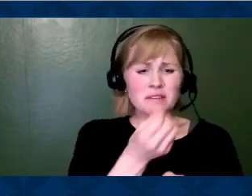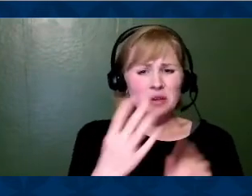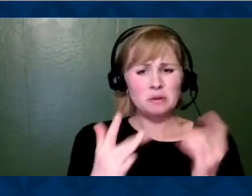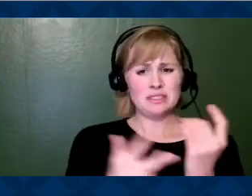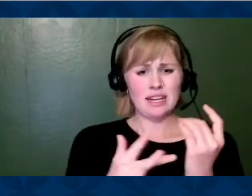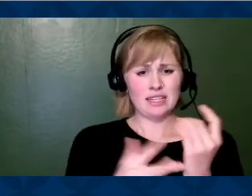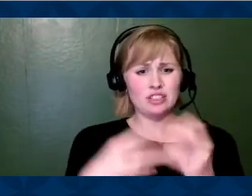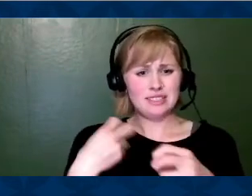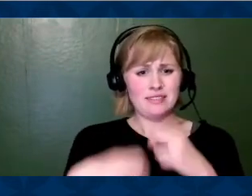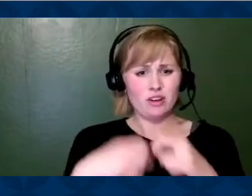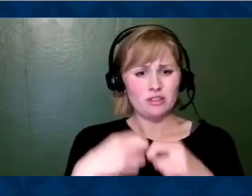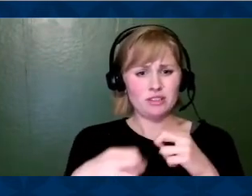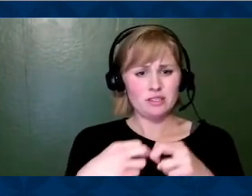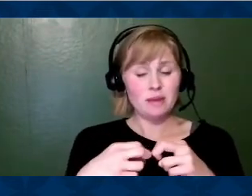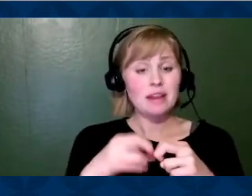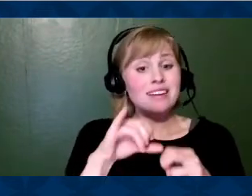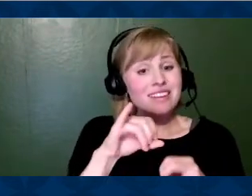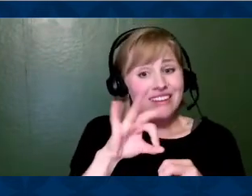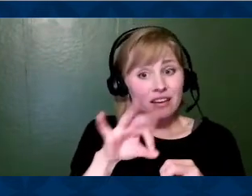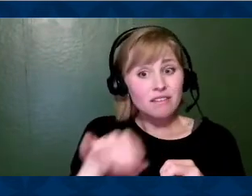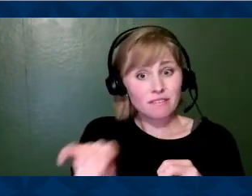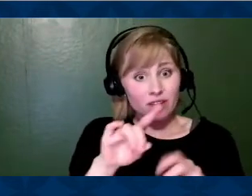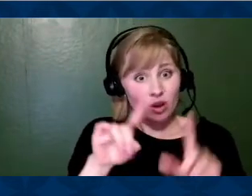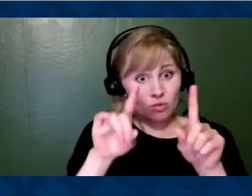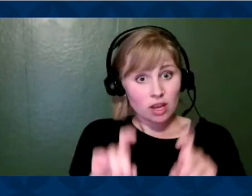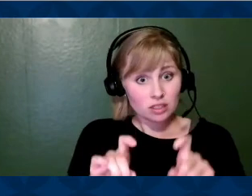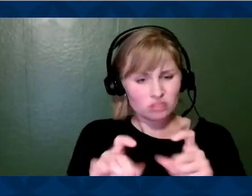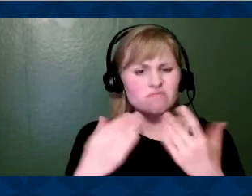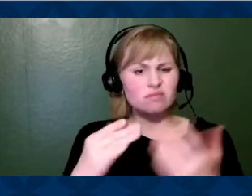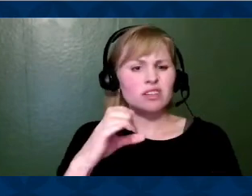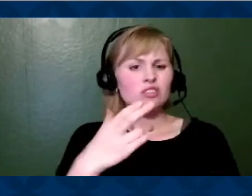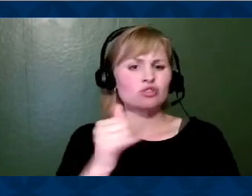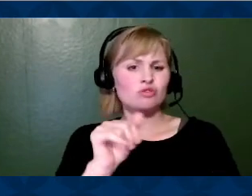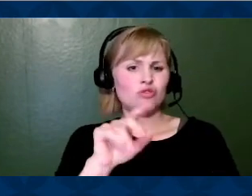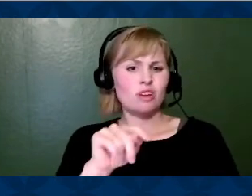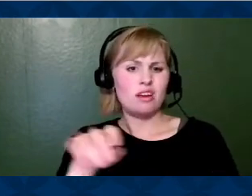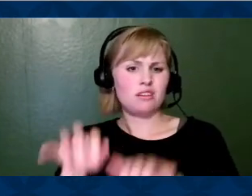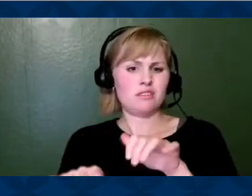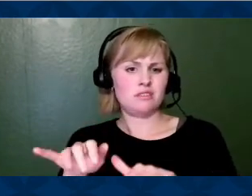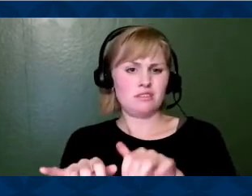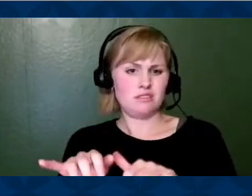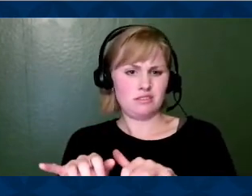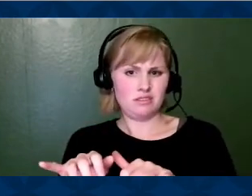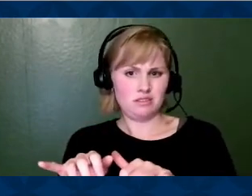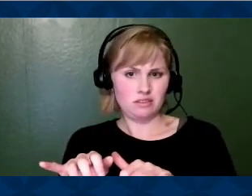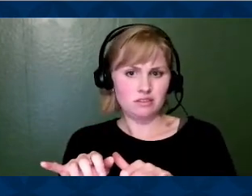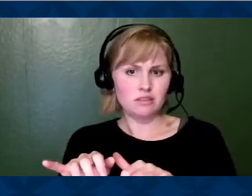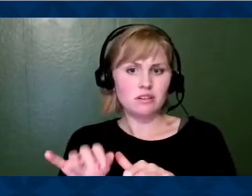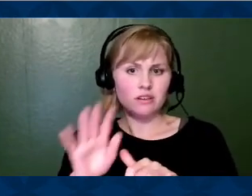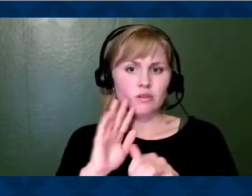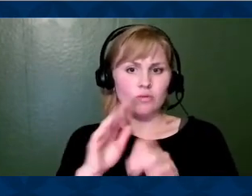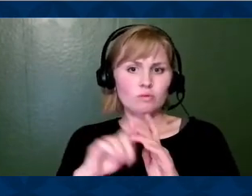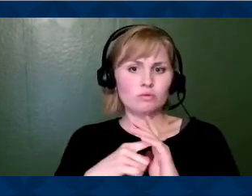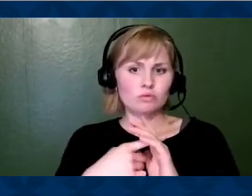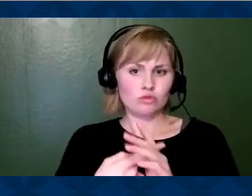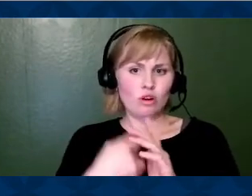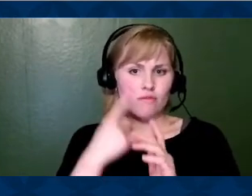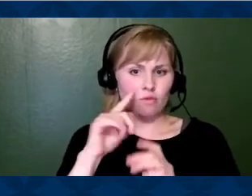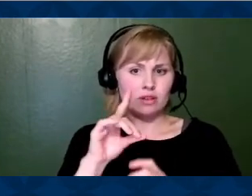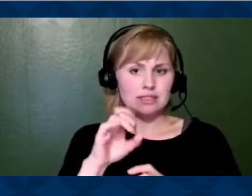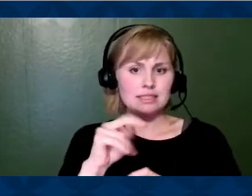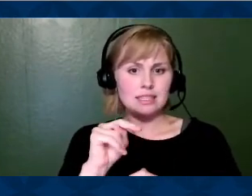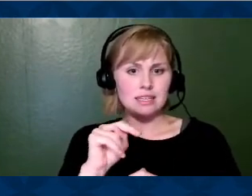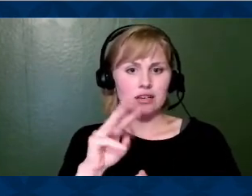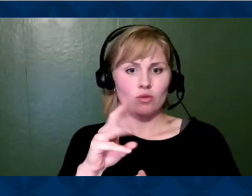please send them through the chat. We're going to start with one. It's going to start for Dean Walters and also the other members of the faculty. What do you think